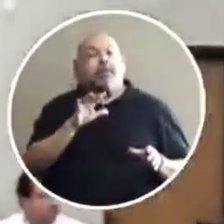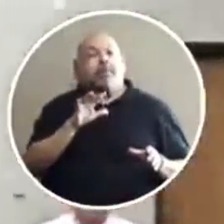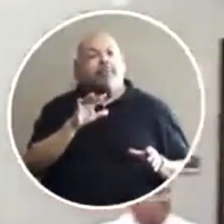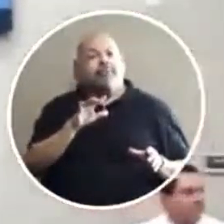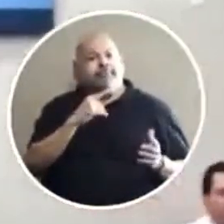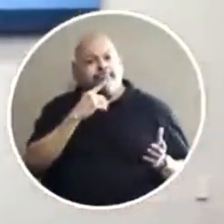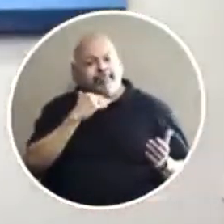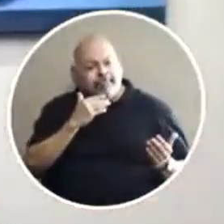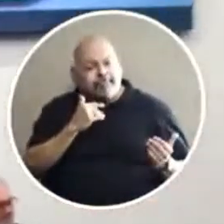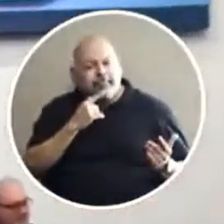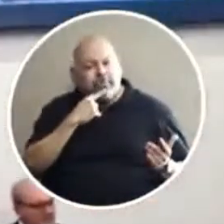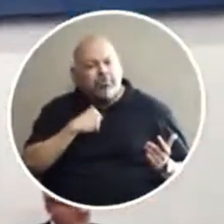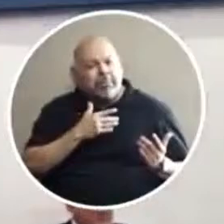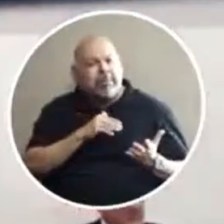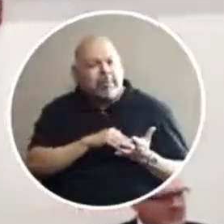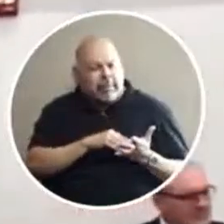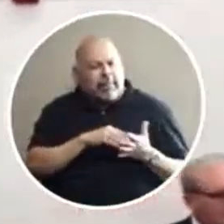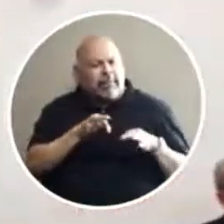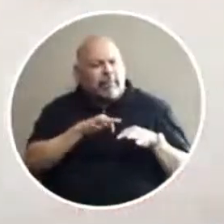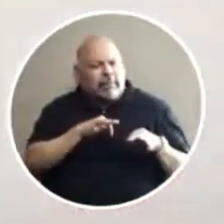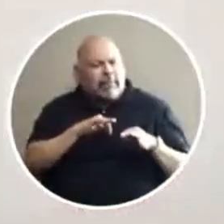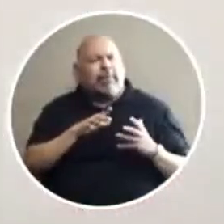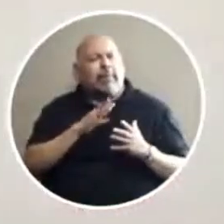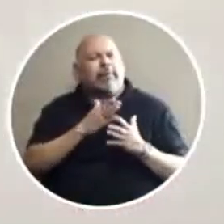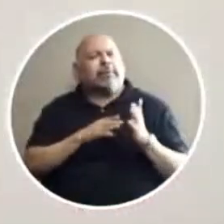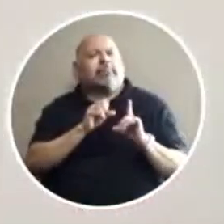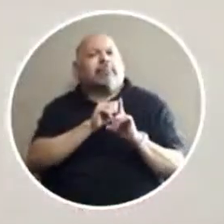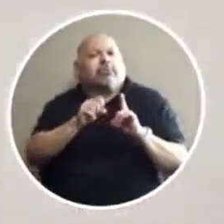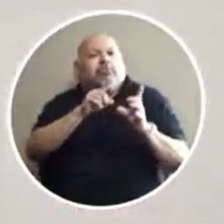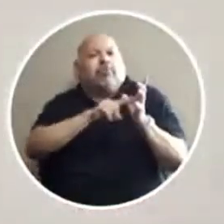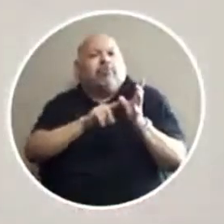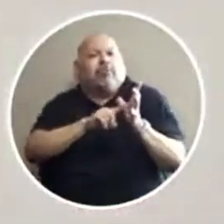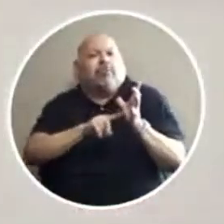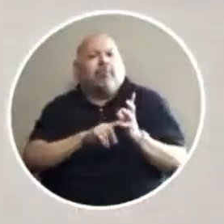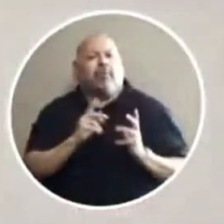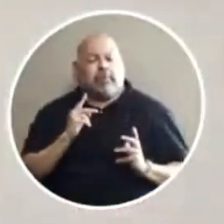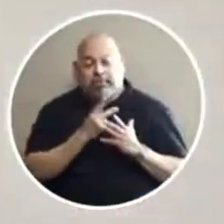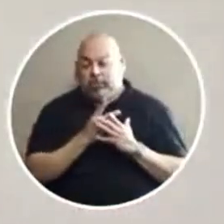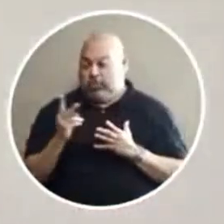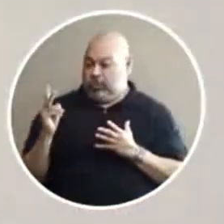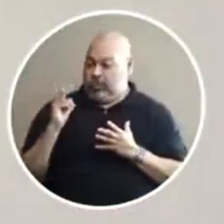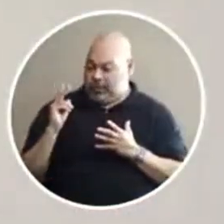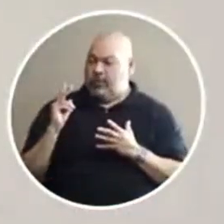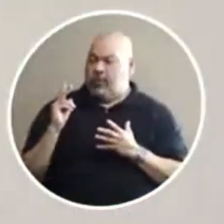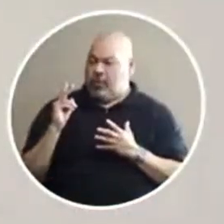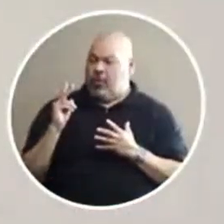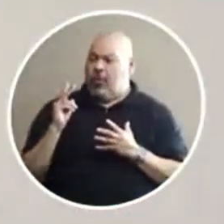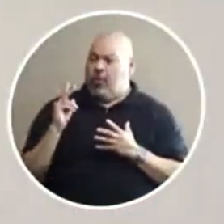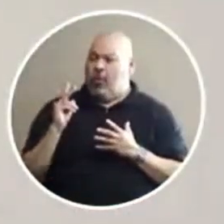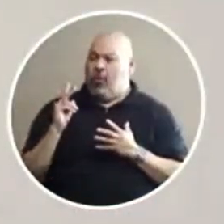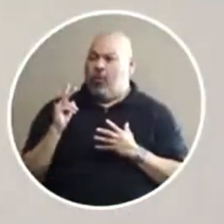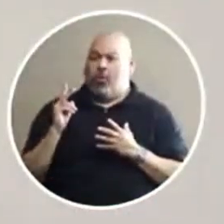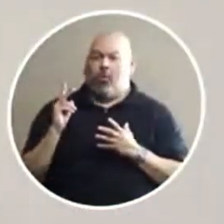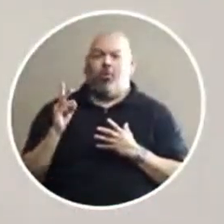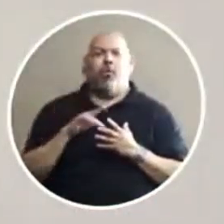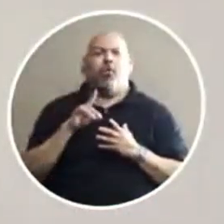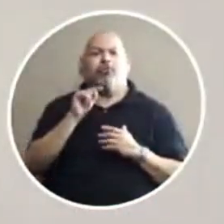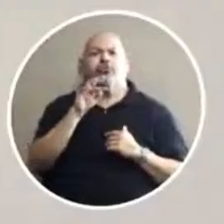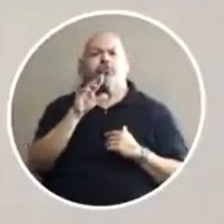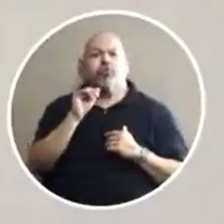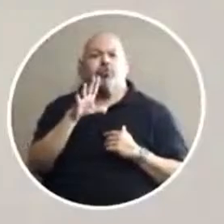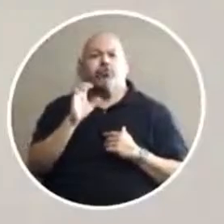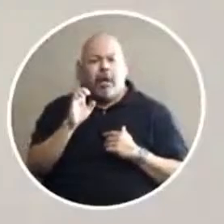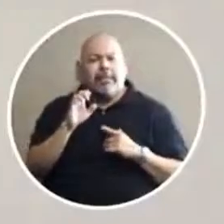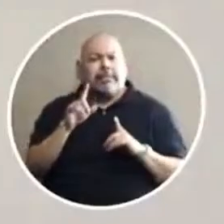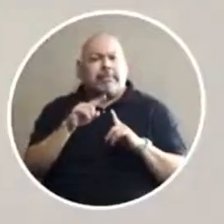you expand again on the cases that were investigated in the last 2-week period for contact tracer?